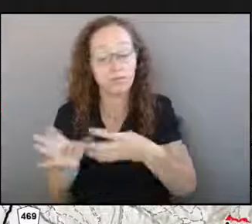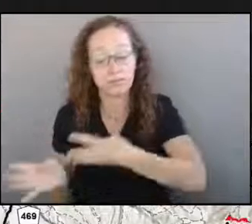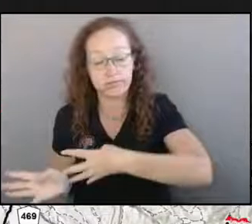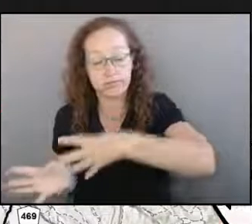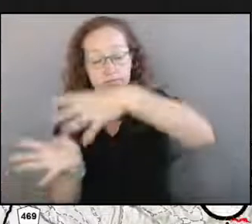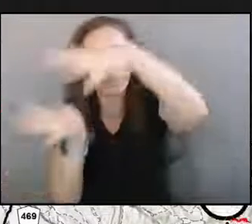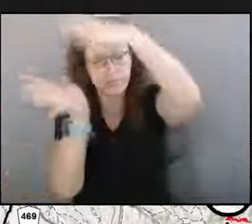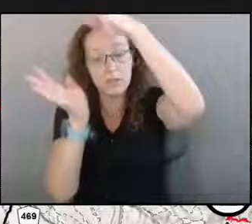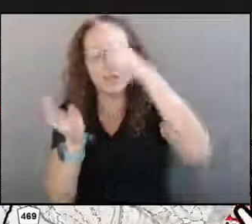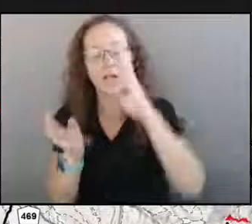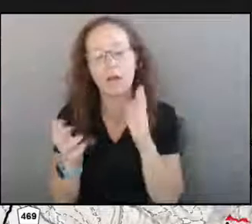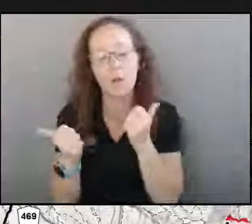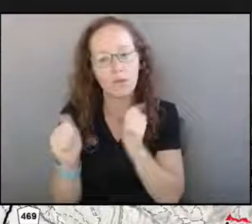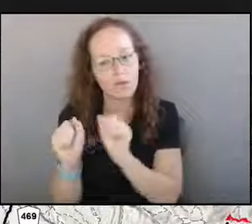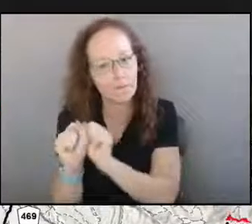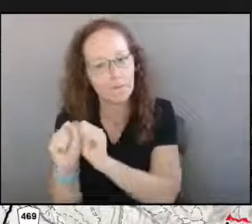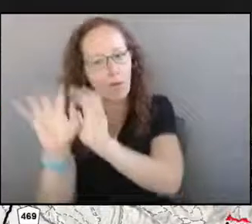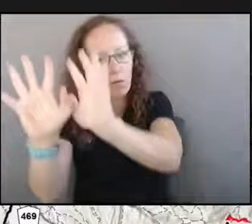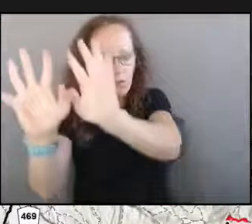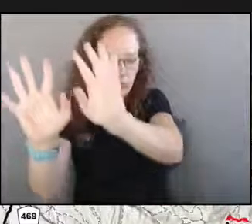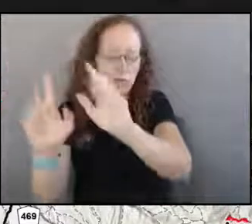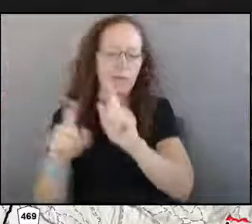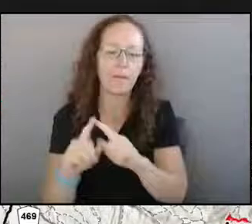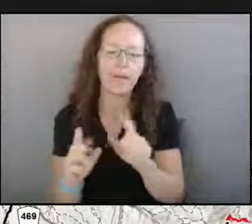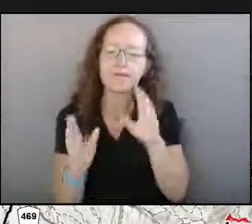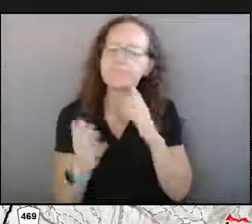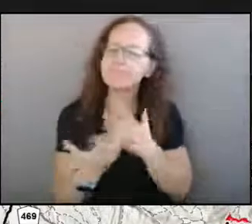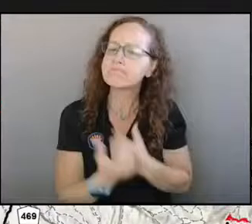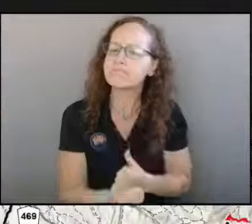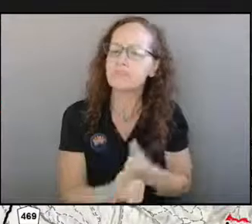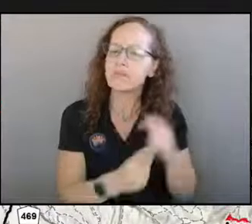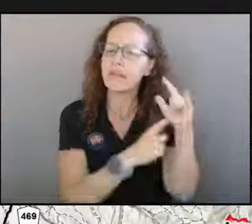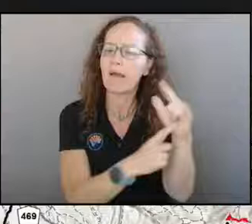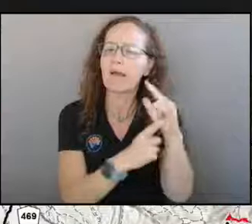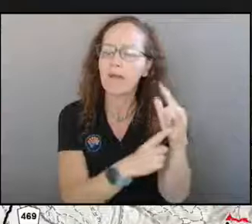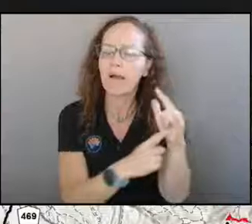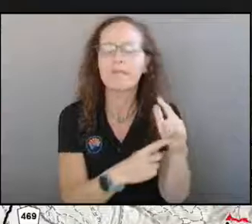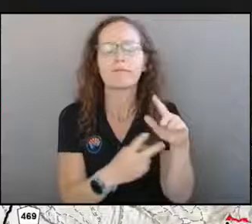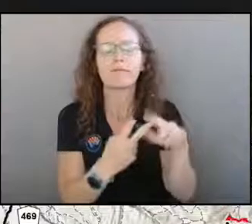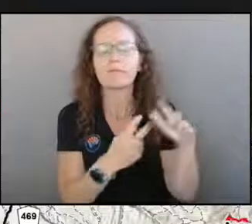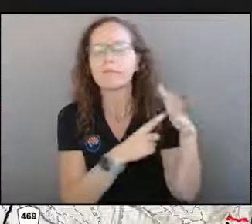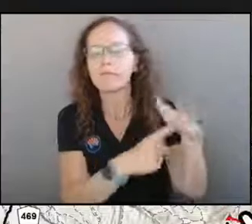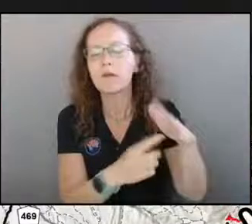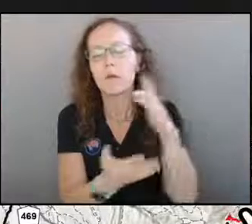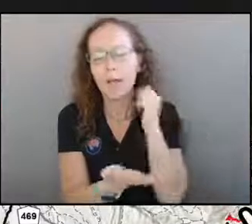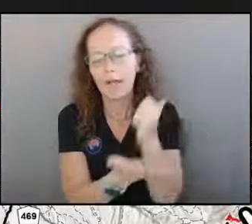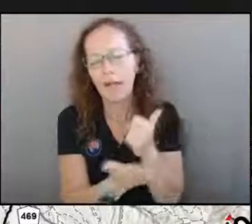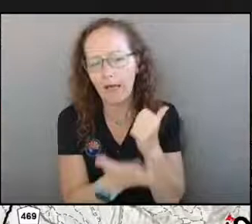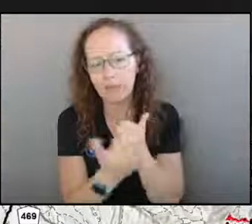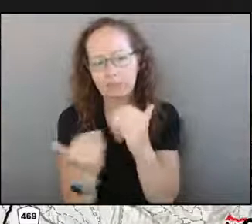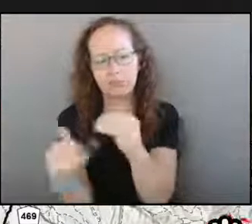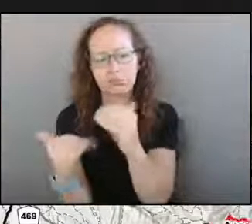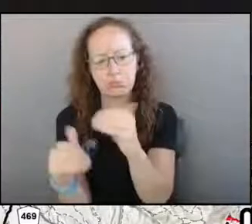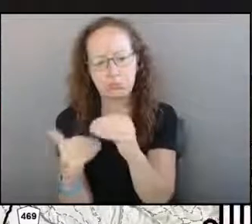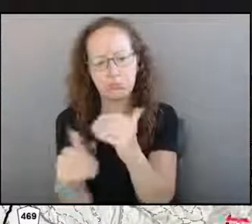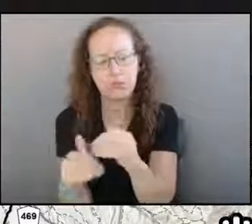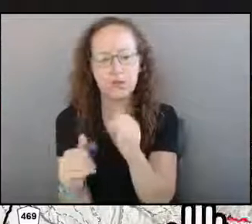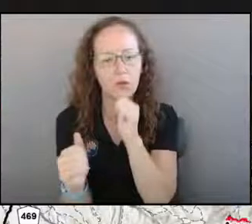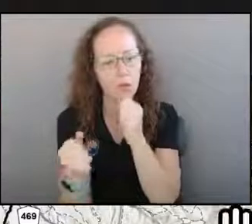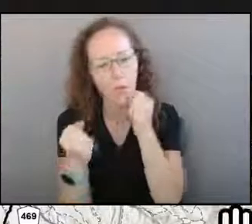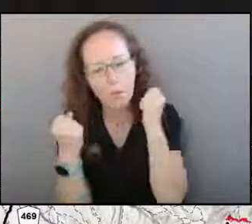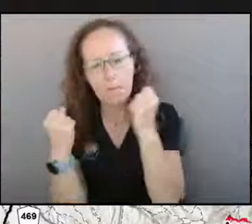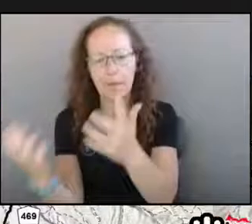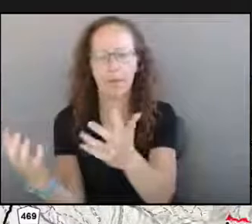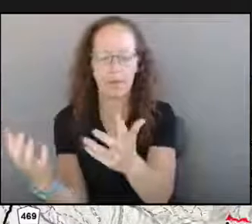have every confidence that the aircraft will help keep that in check and limit the spread and not make a big push. But I do think it's